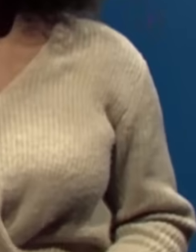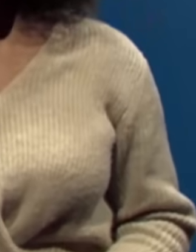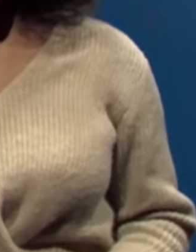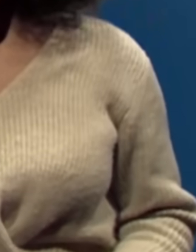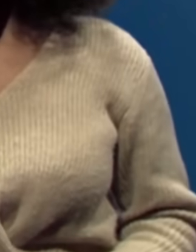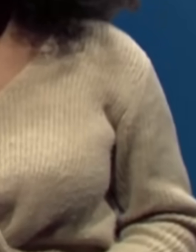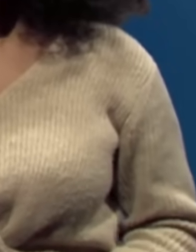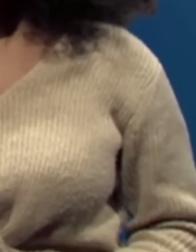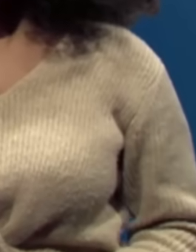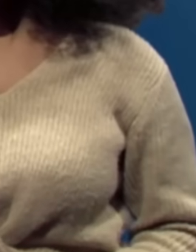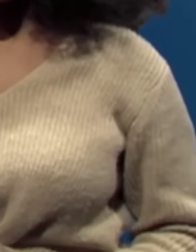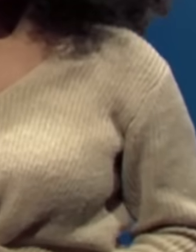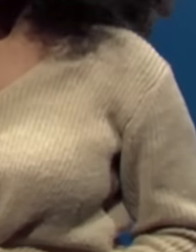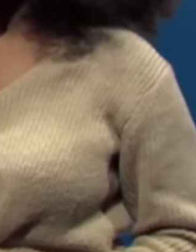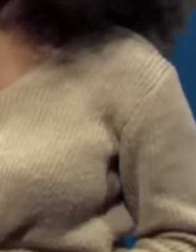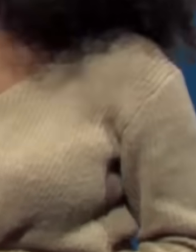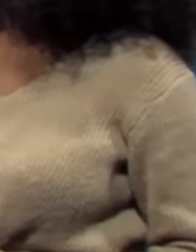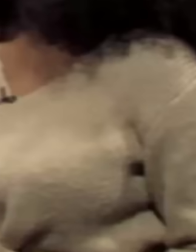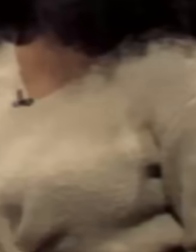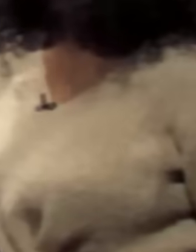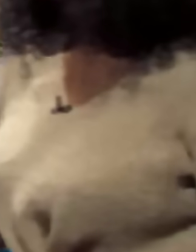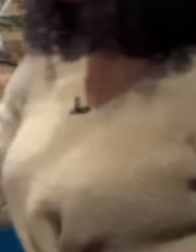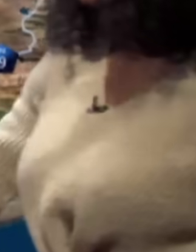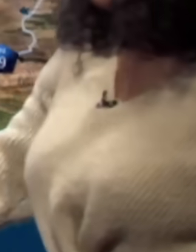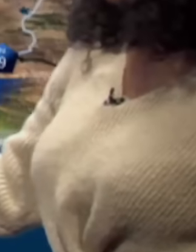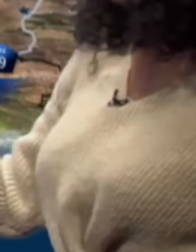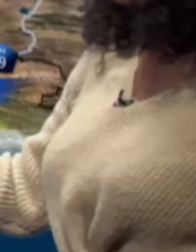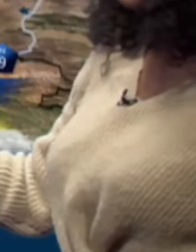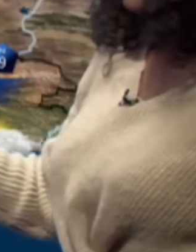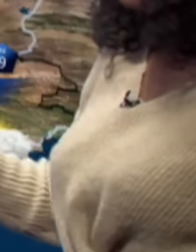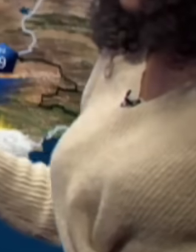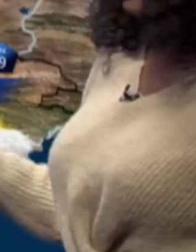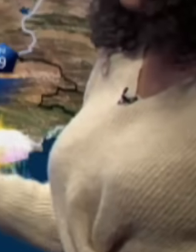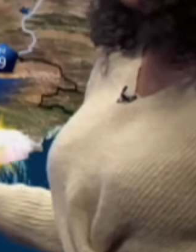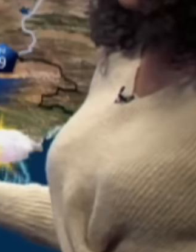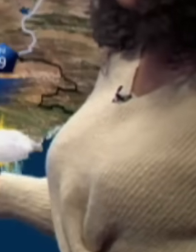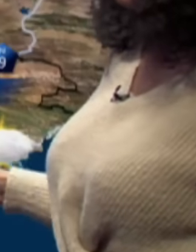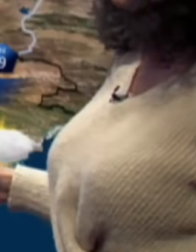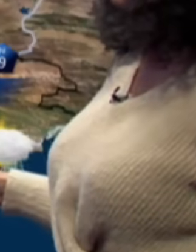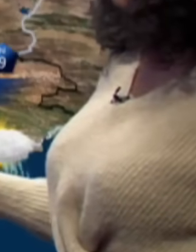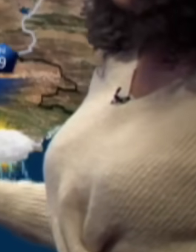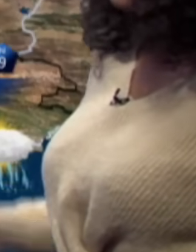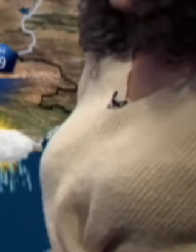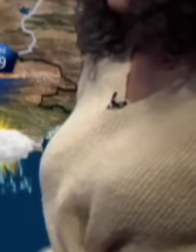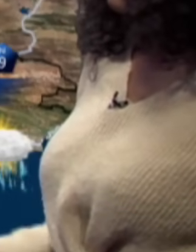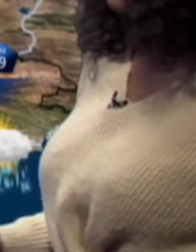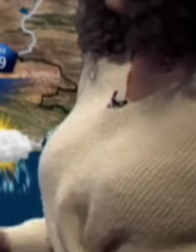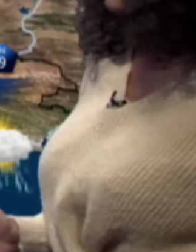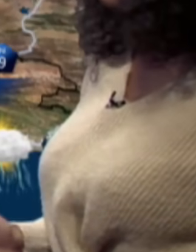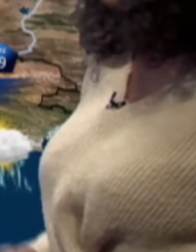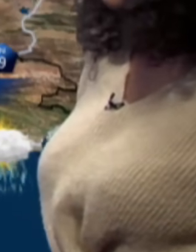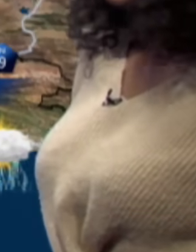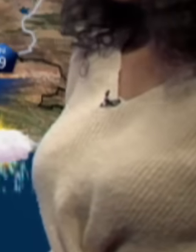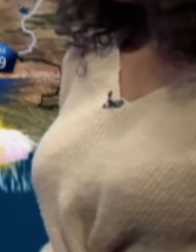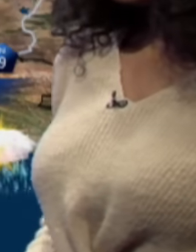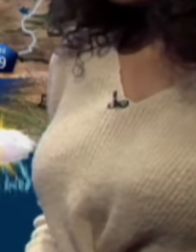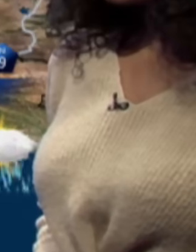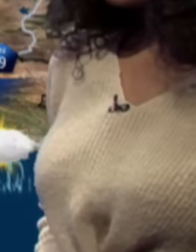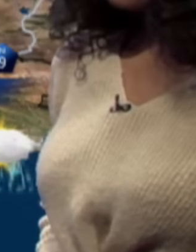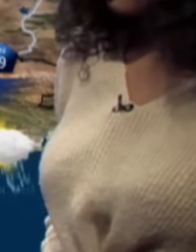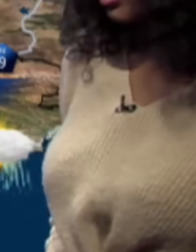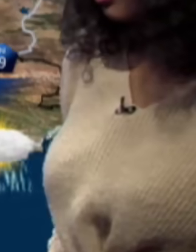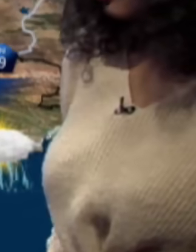di le 6 go ya go di le 27. Mo Thapameng mo Western Cape le teng fa re lebelela Mossel Bay go tla nna le gone go nna le pula ka digata